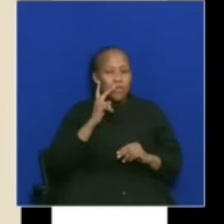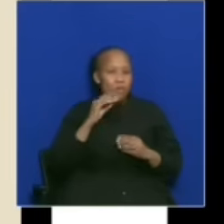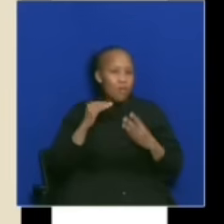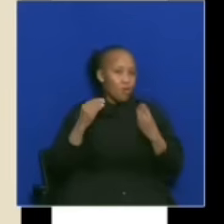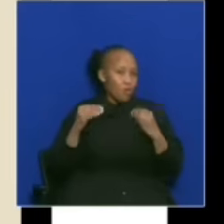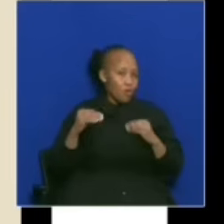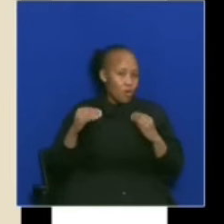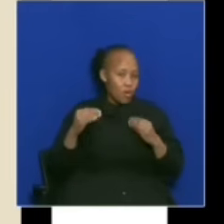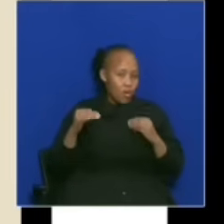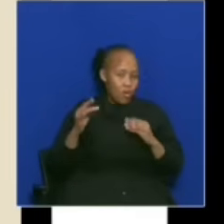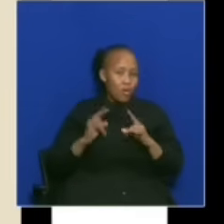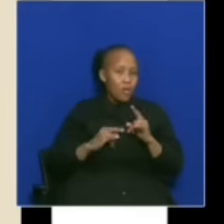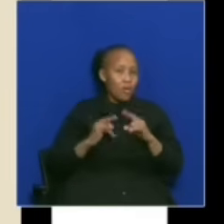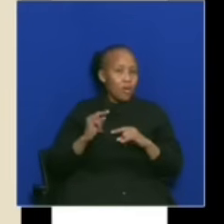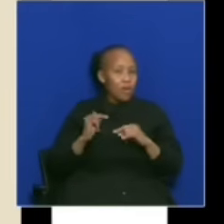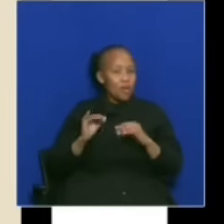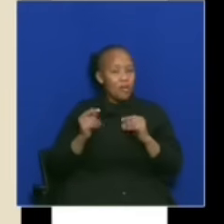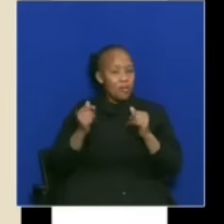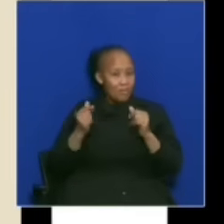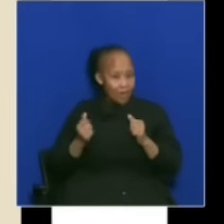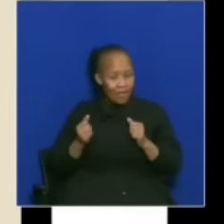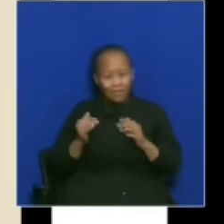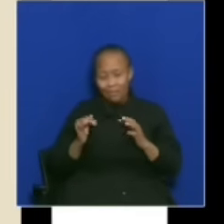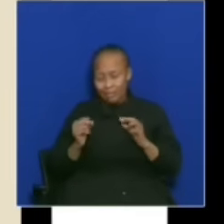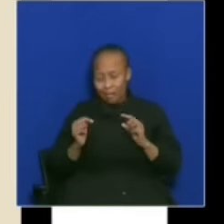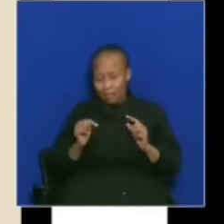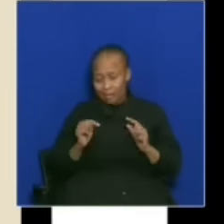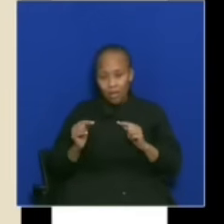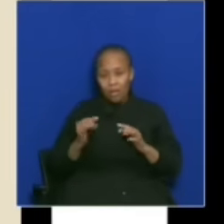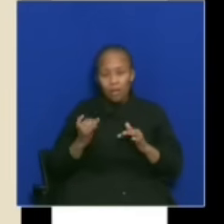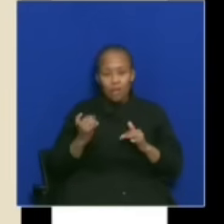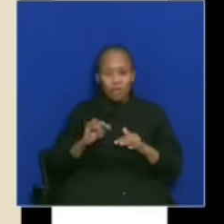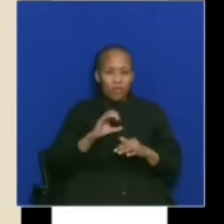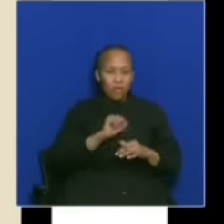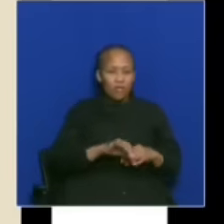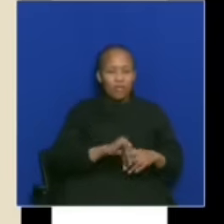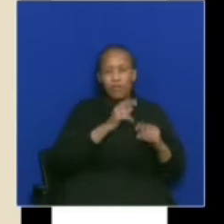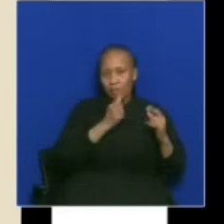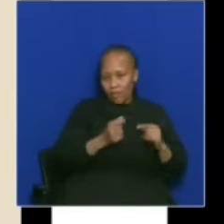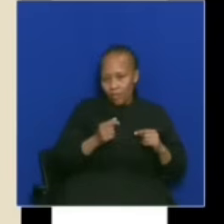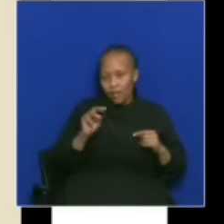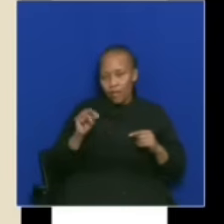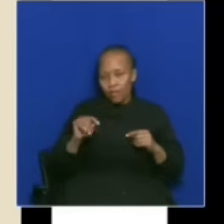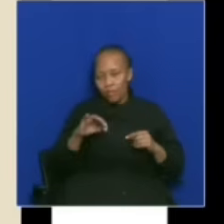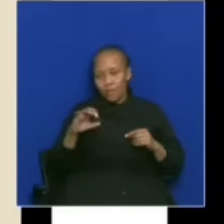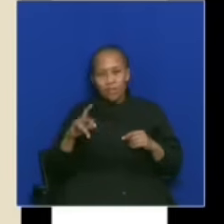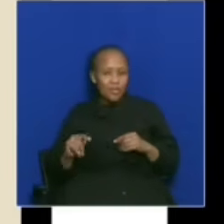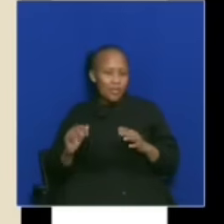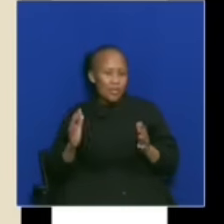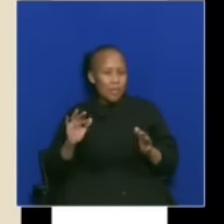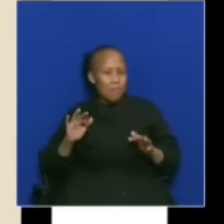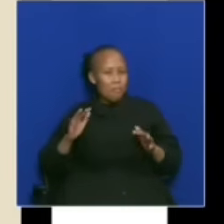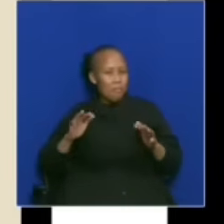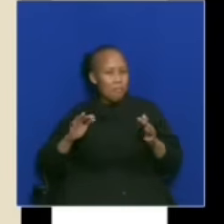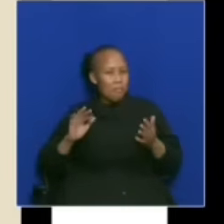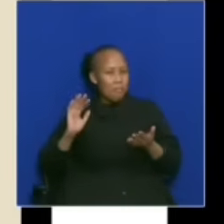a number of its South African brands purchased below the MCT. That's the minimum collectible tax. I don't know if